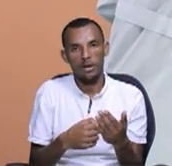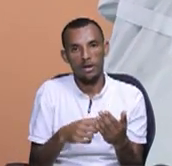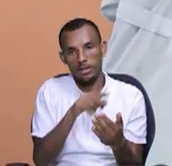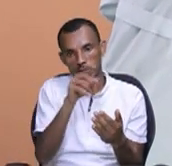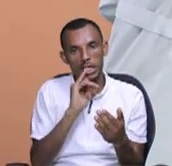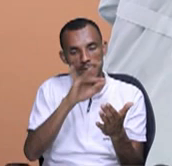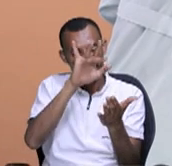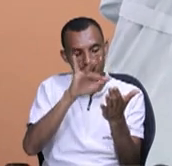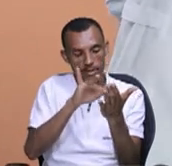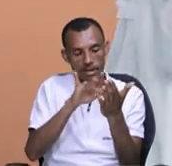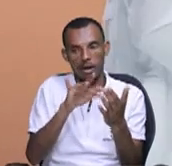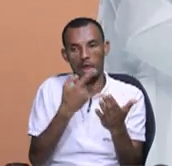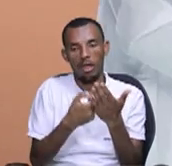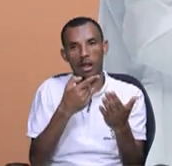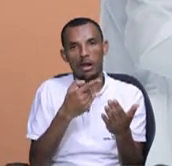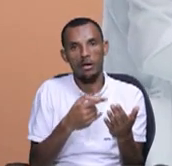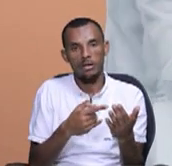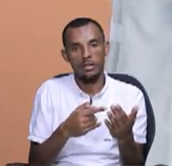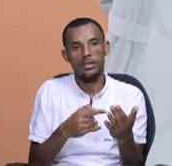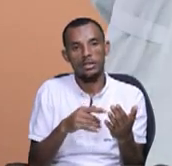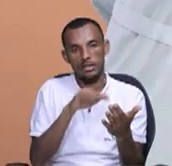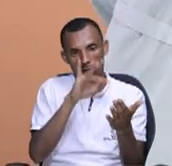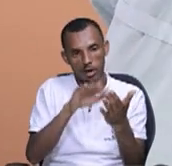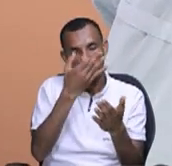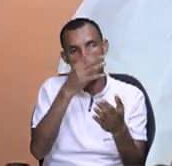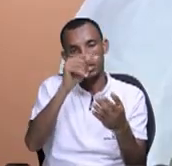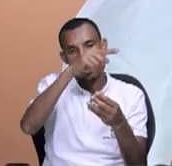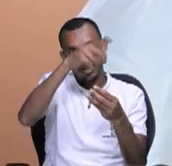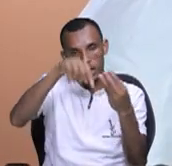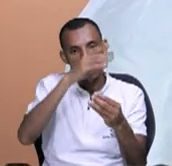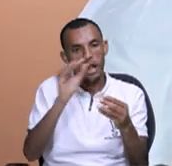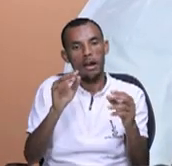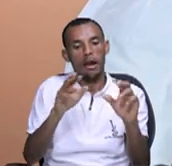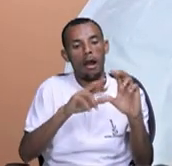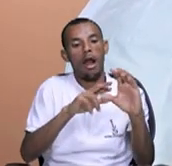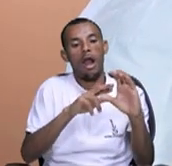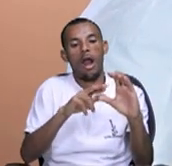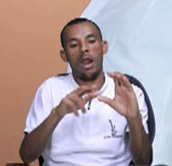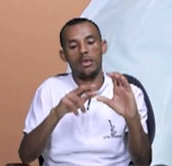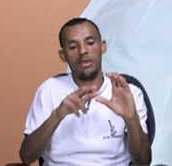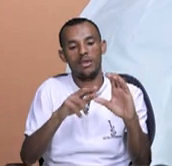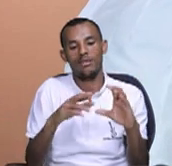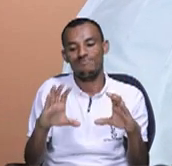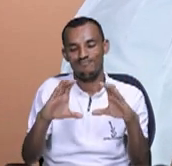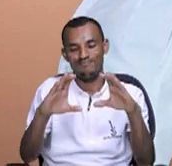there is center here or is center of the circle, and there is radius